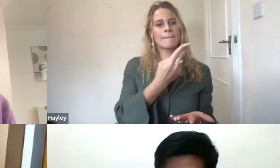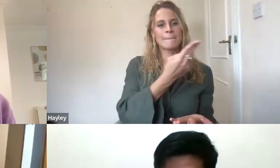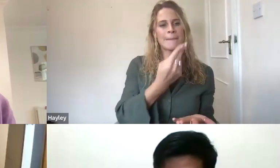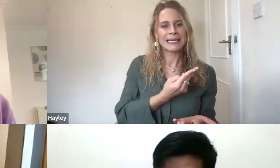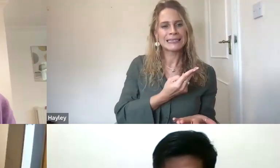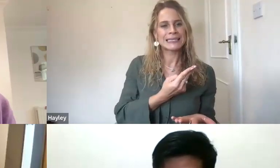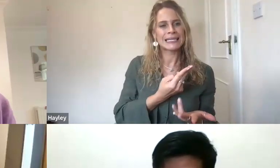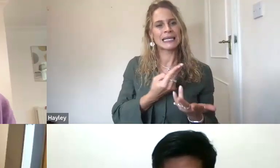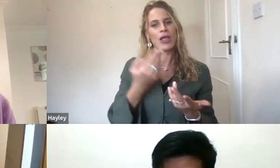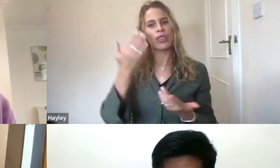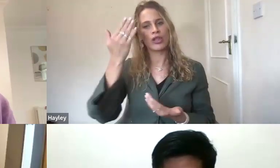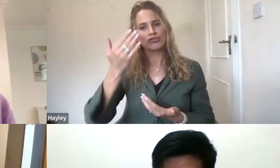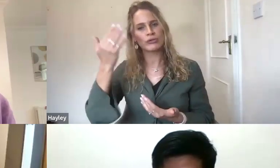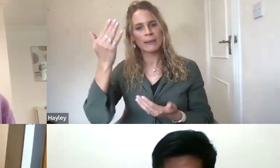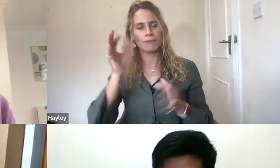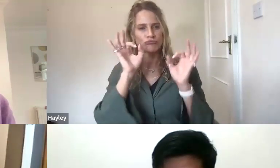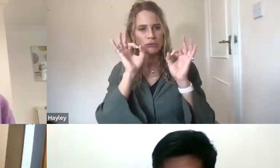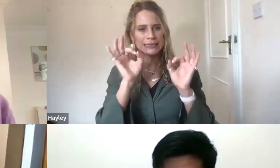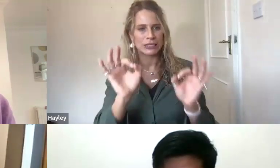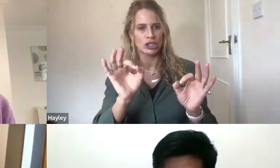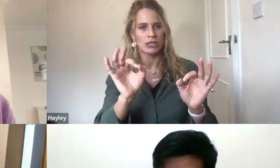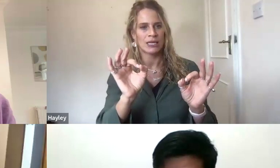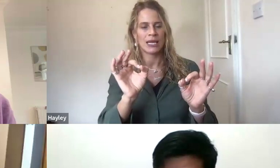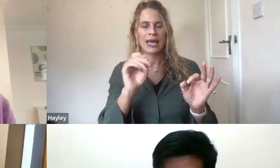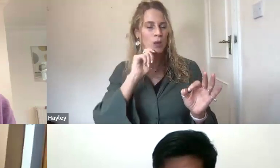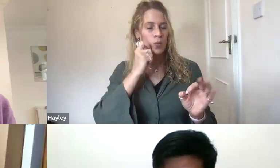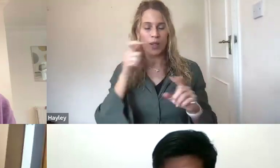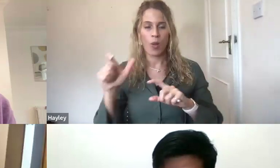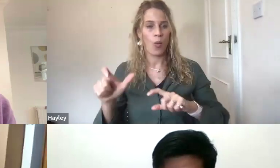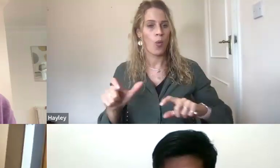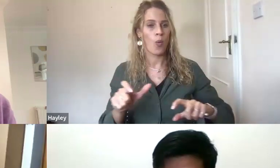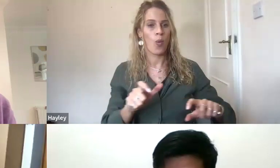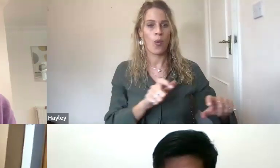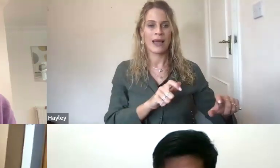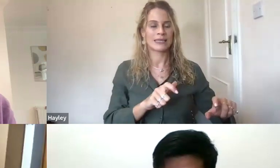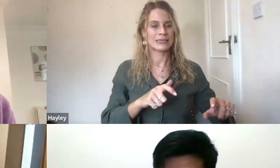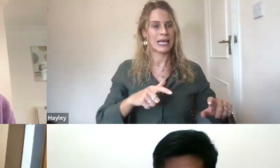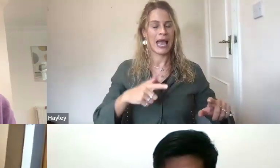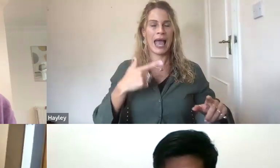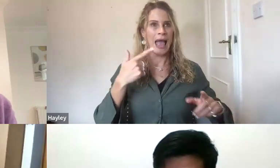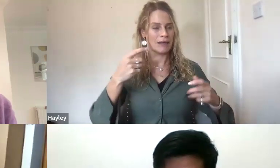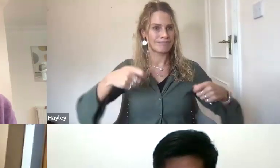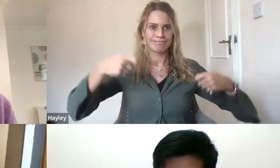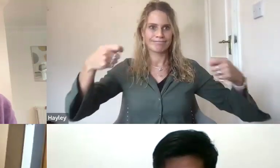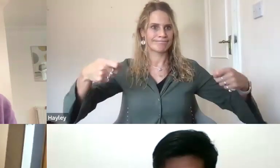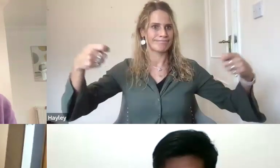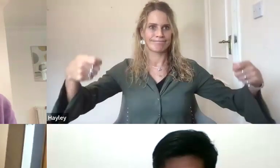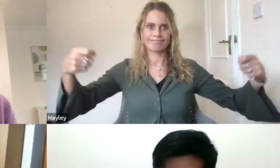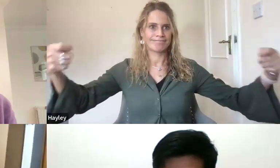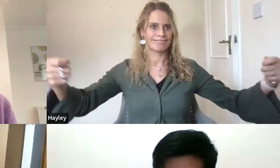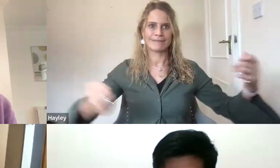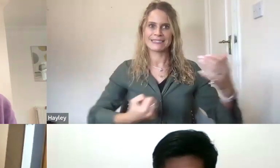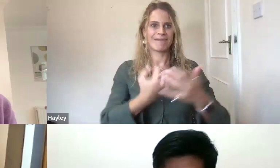precision. I think it is, and it will always remain, an ever-eluding dream. And that's what keeps